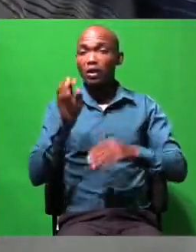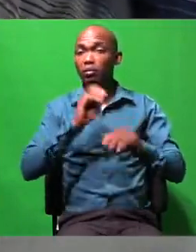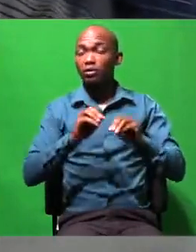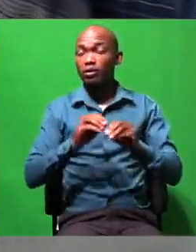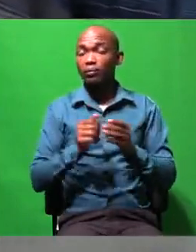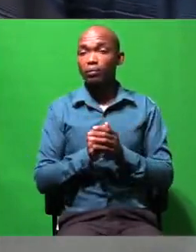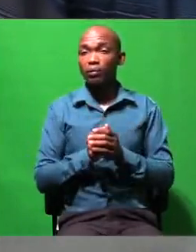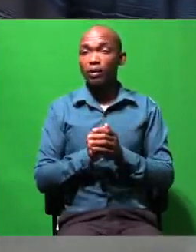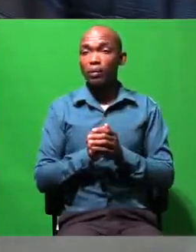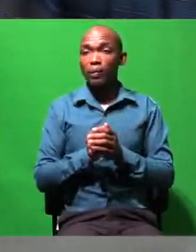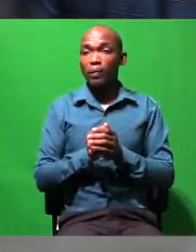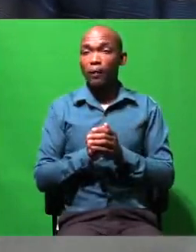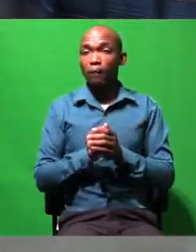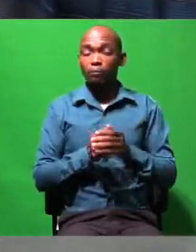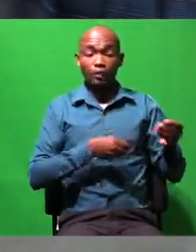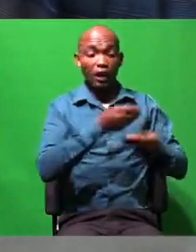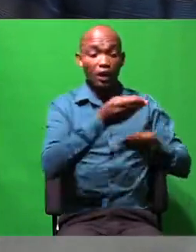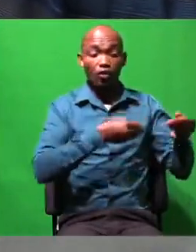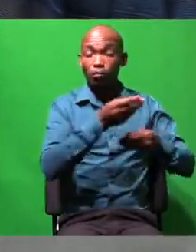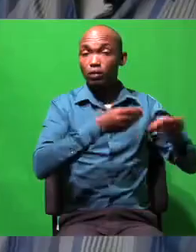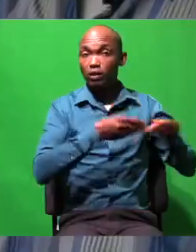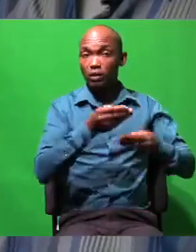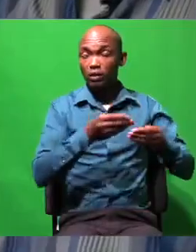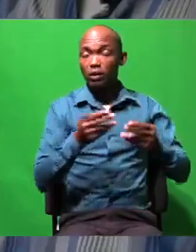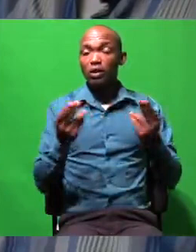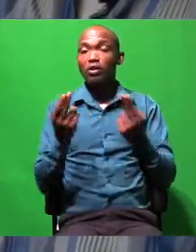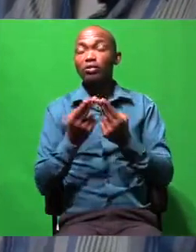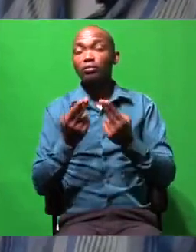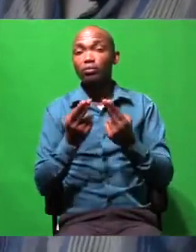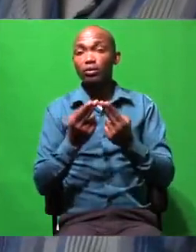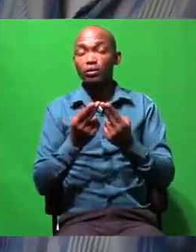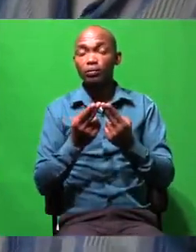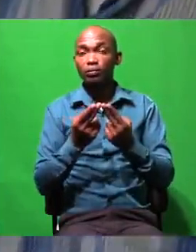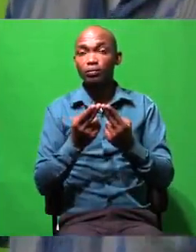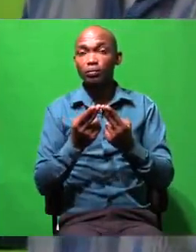chemistry. Economics. So in economics,